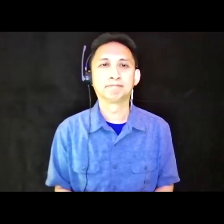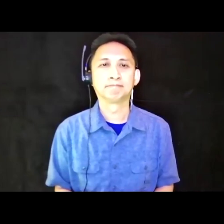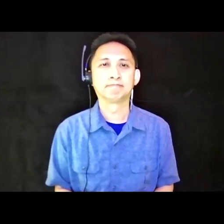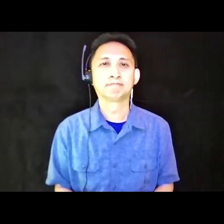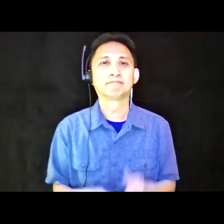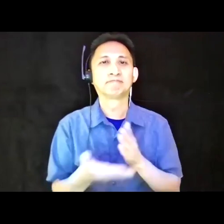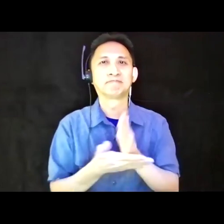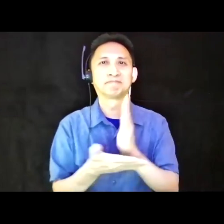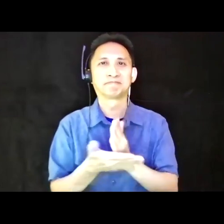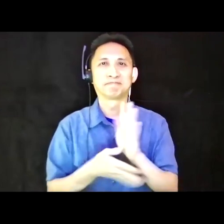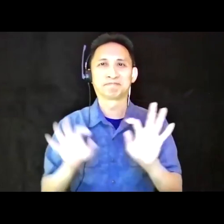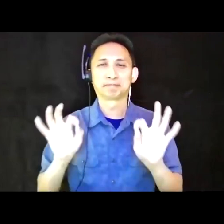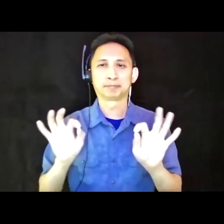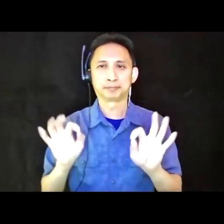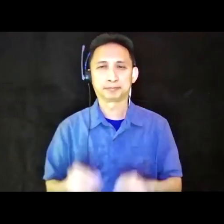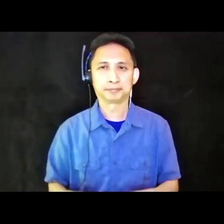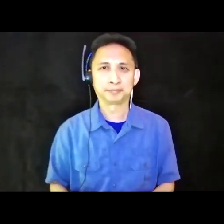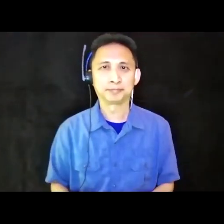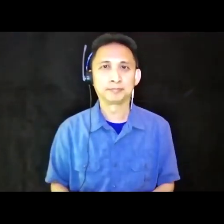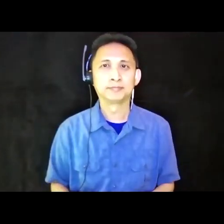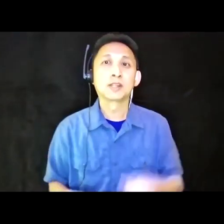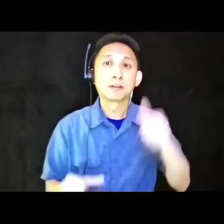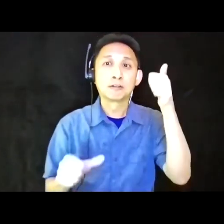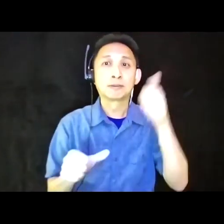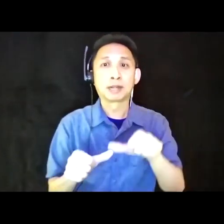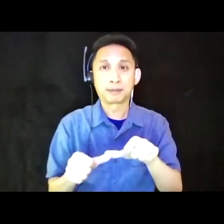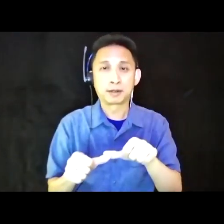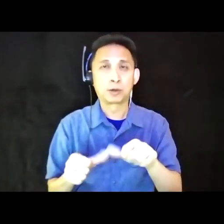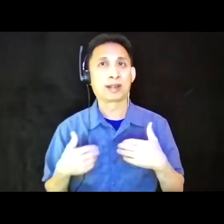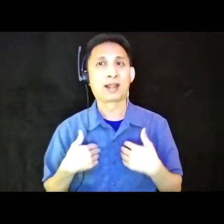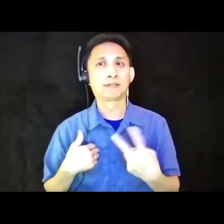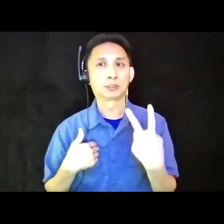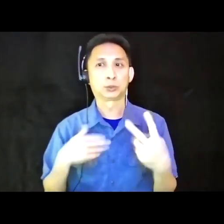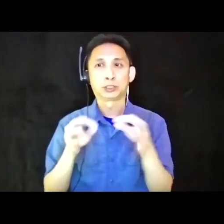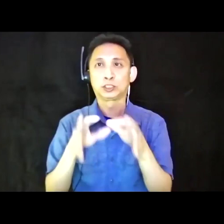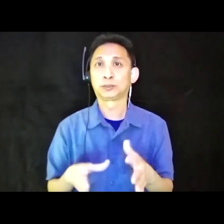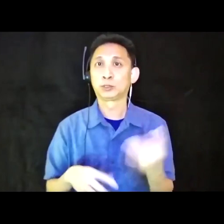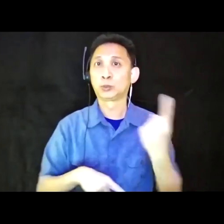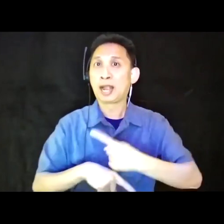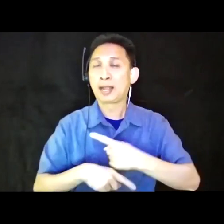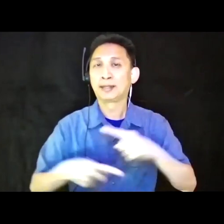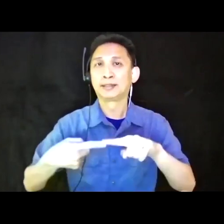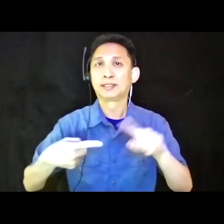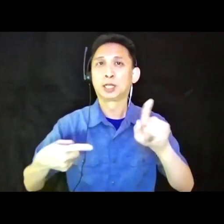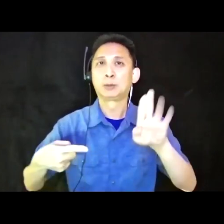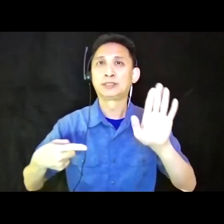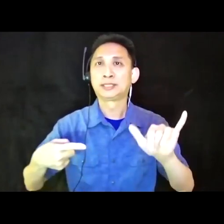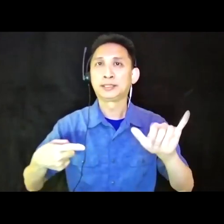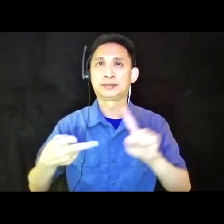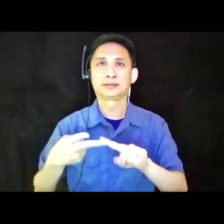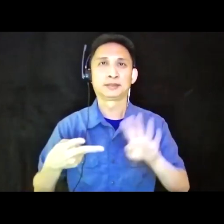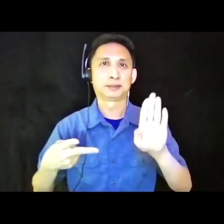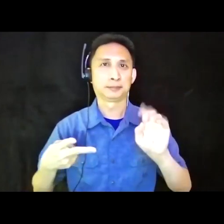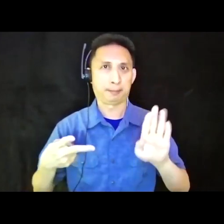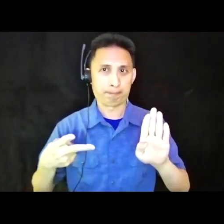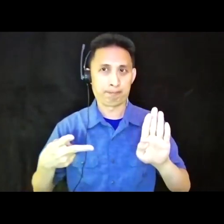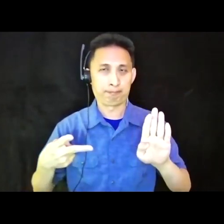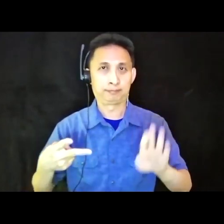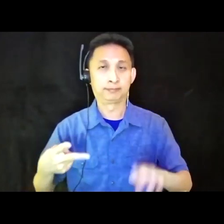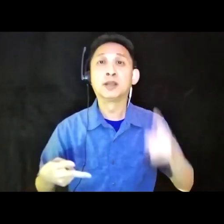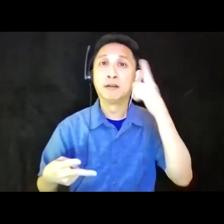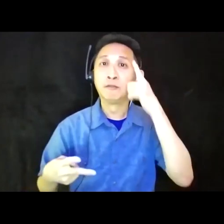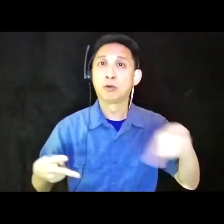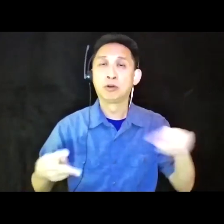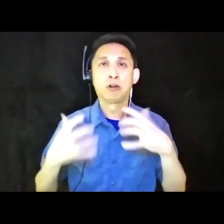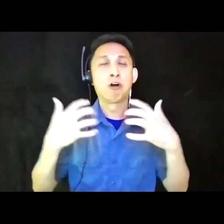Alrighty. So now I also want to note that we have two ASL interpreters with us today, Lucy and Bob. For our audience, you can pin